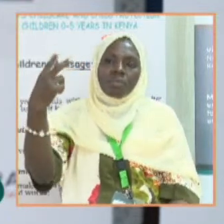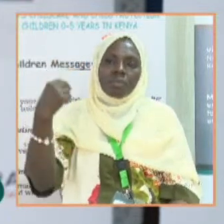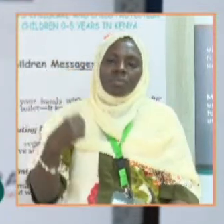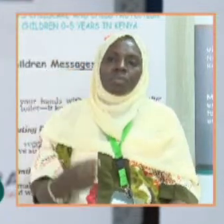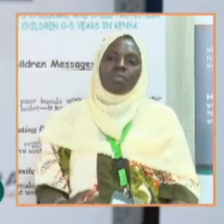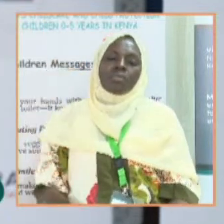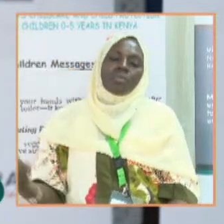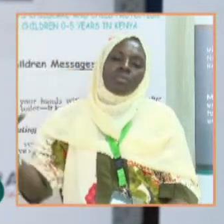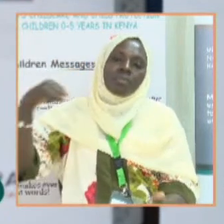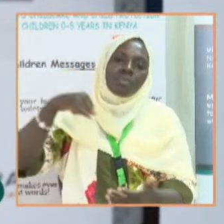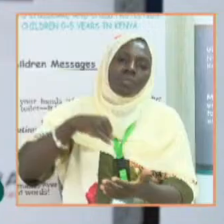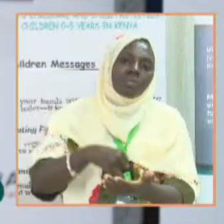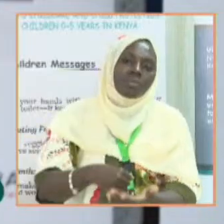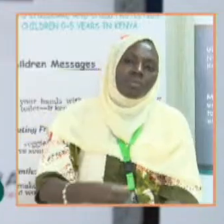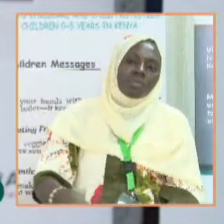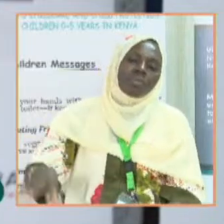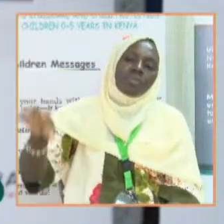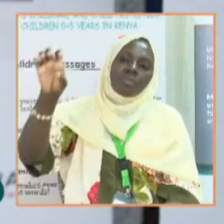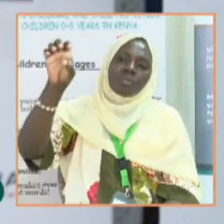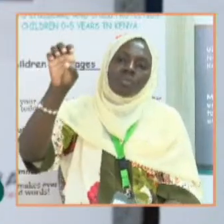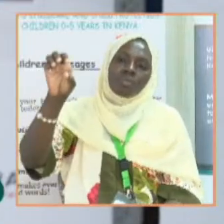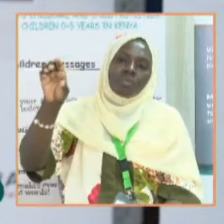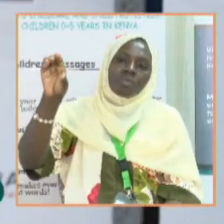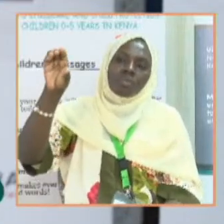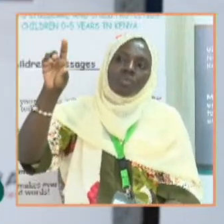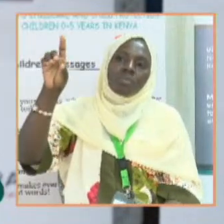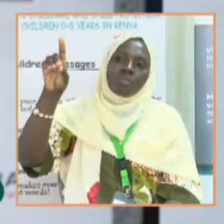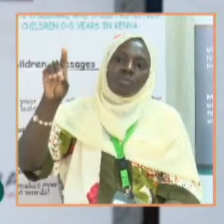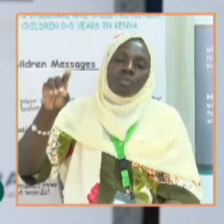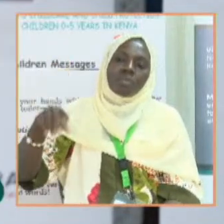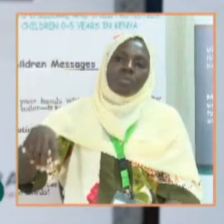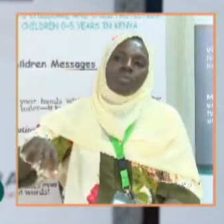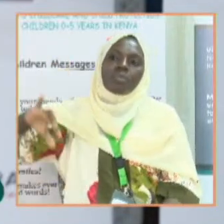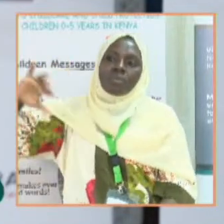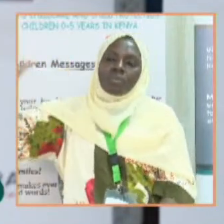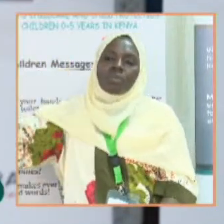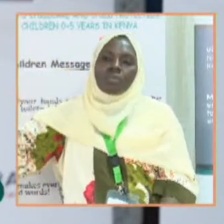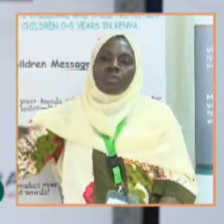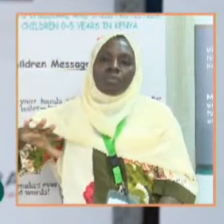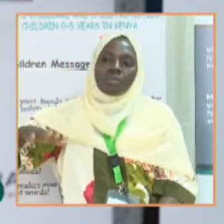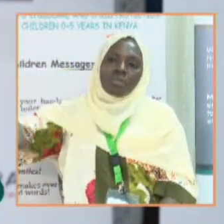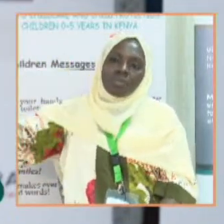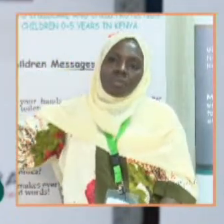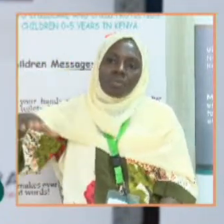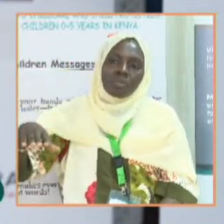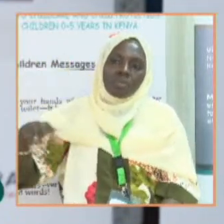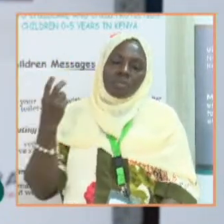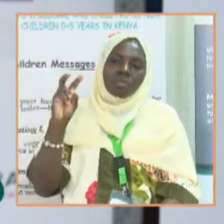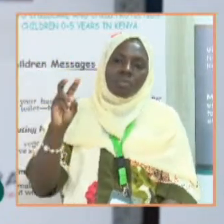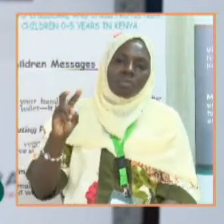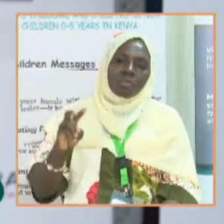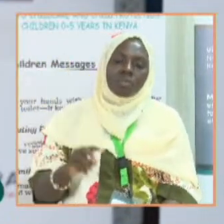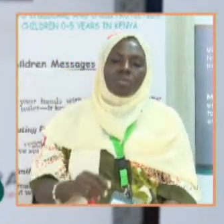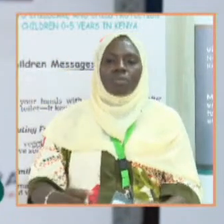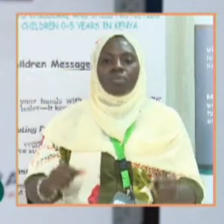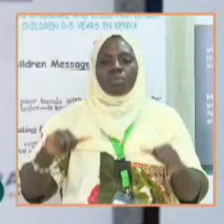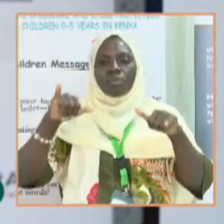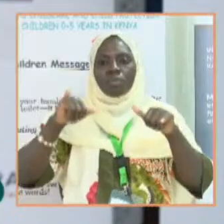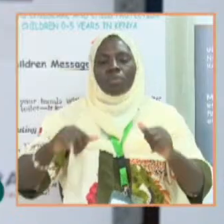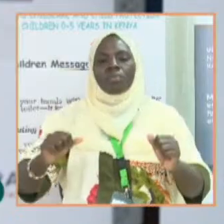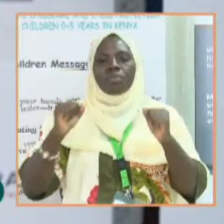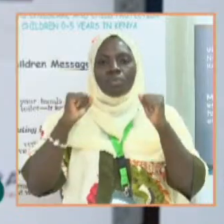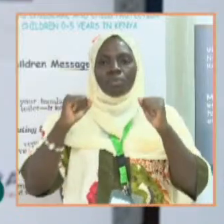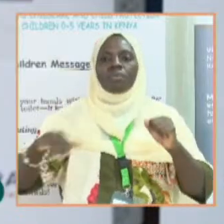ECD, working alongside different ministries. At county level, we see an established system across, but again,